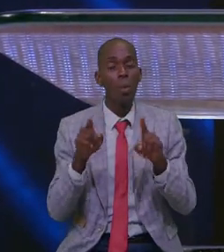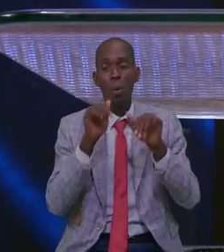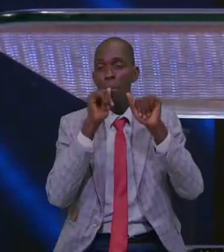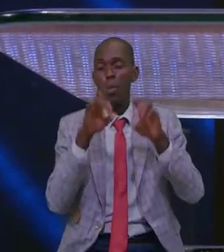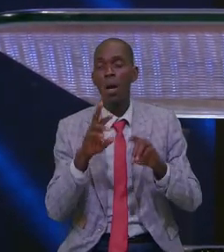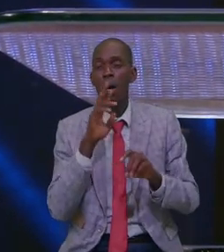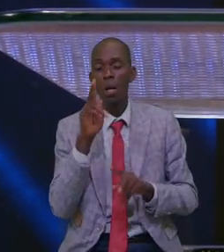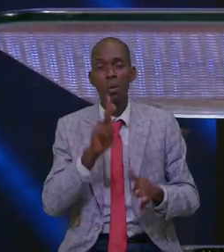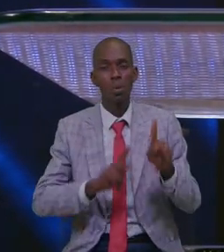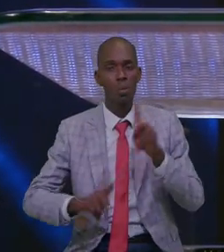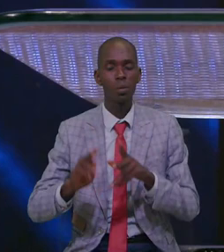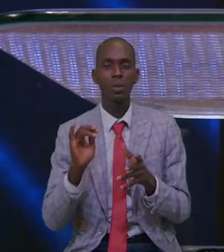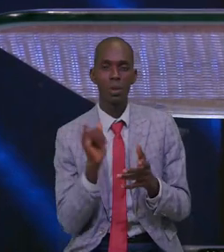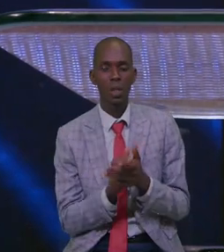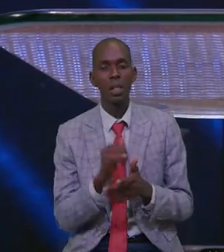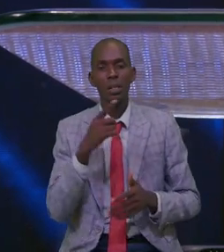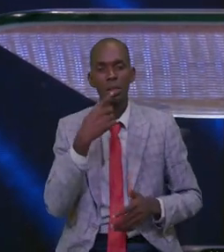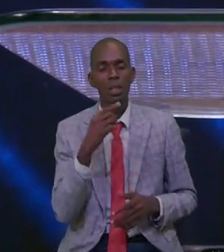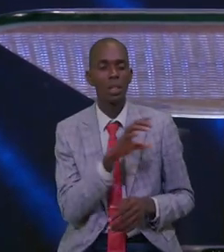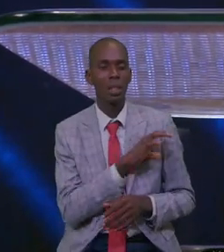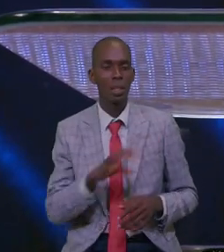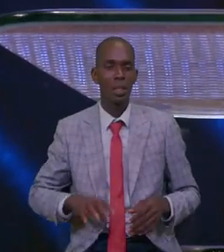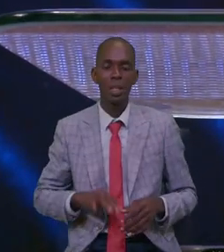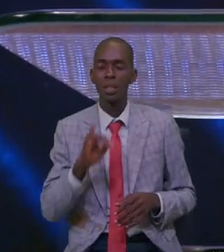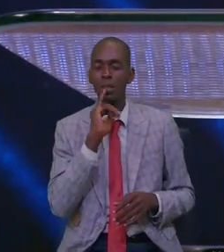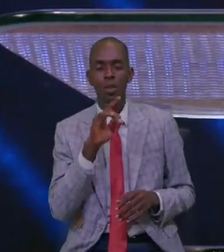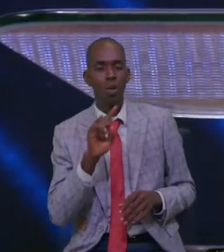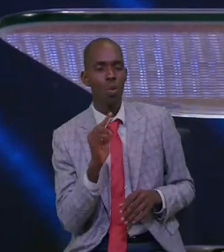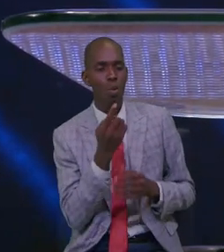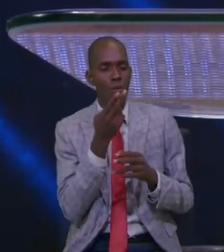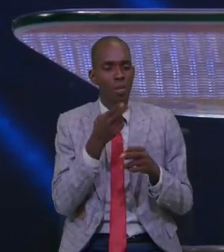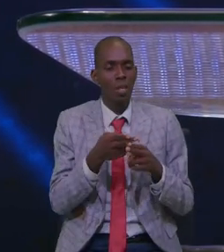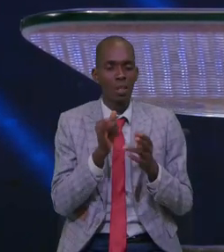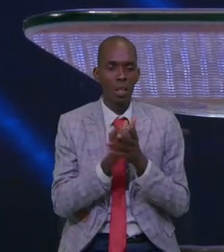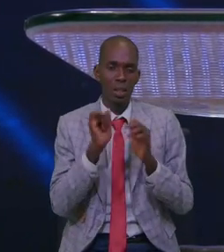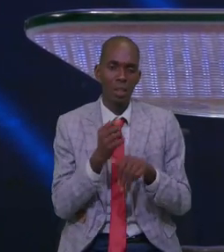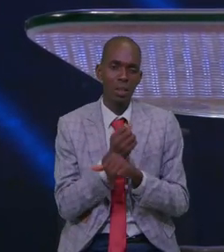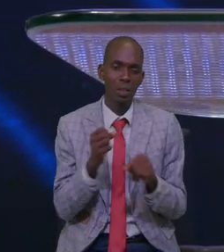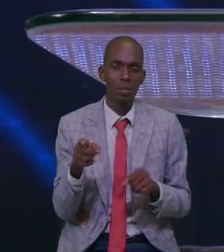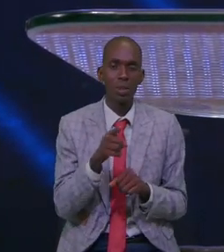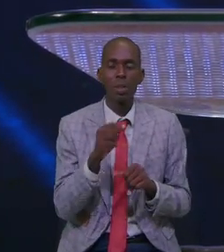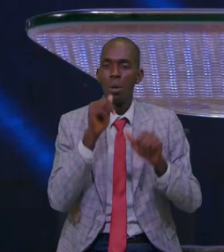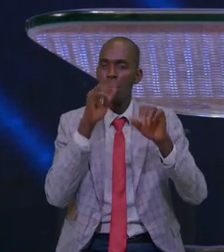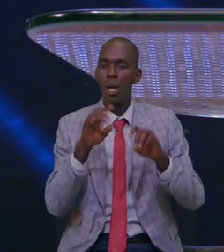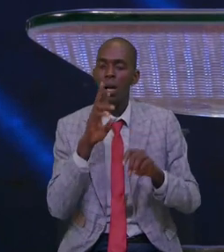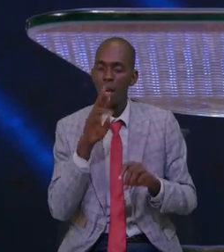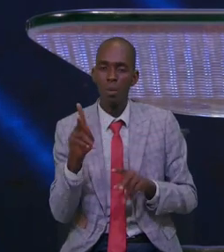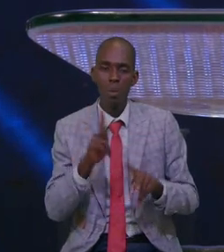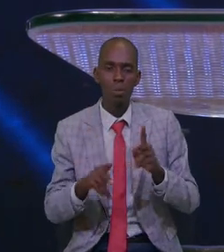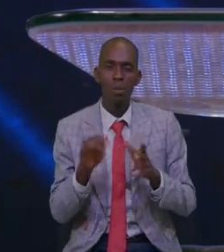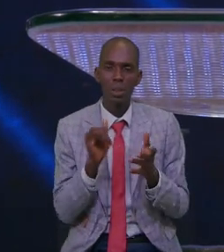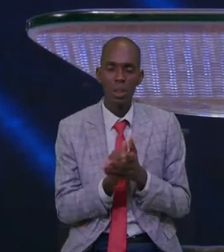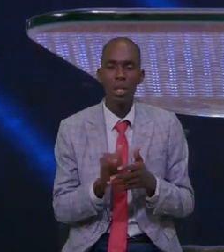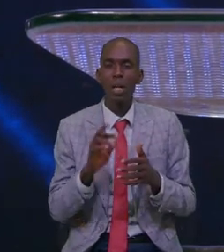Christ is the only name by which we can be saved. Blessed are those who have seen that only through him, through